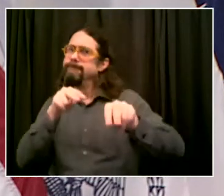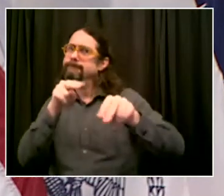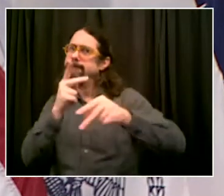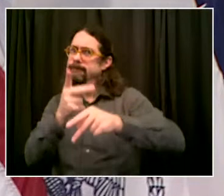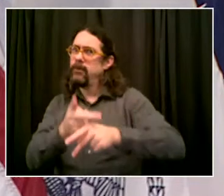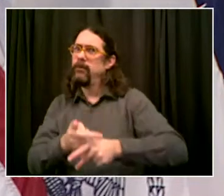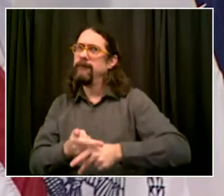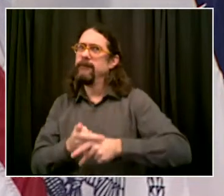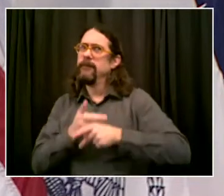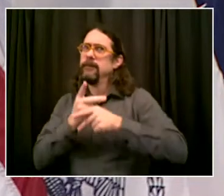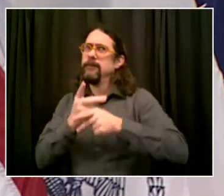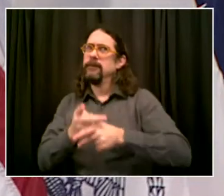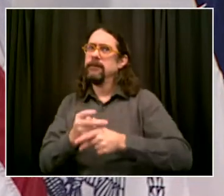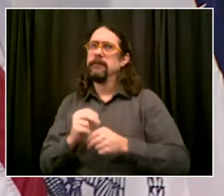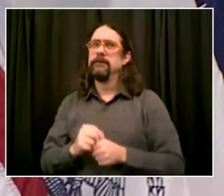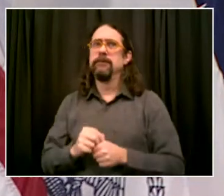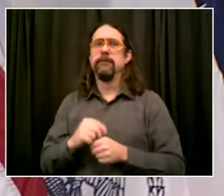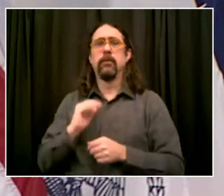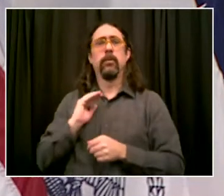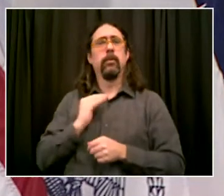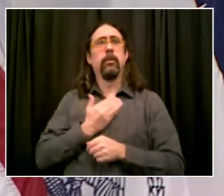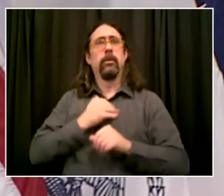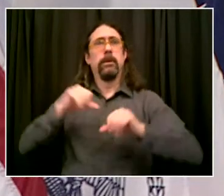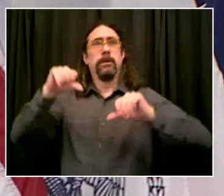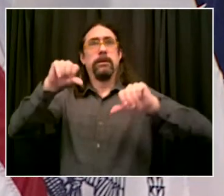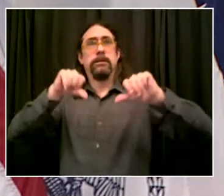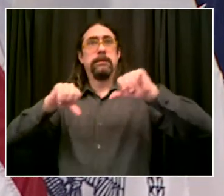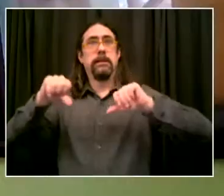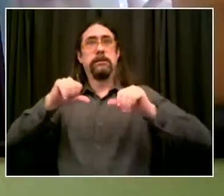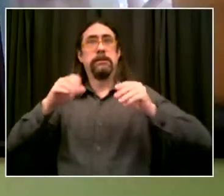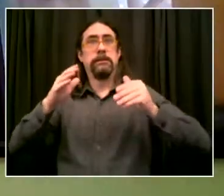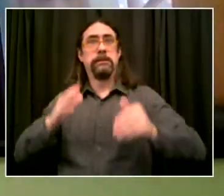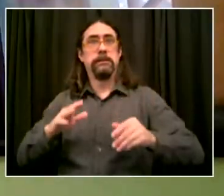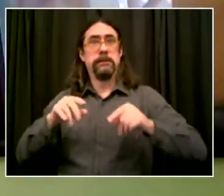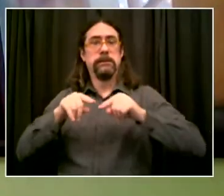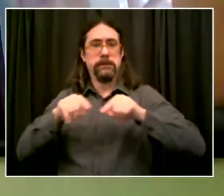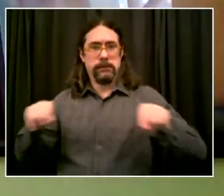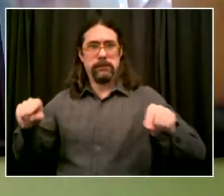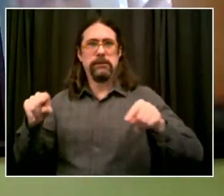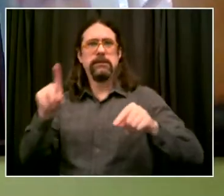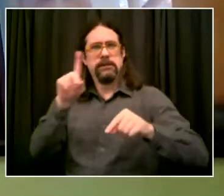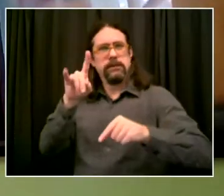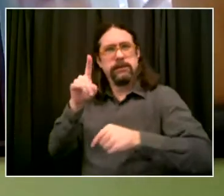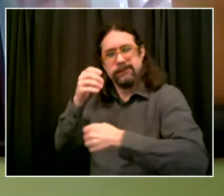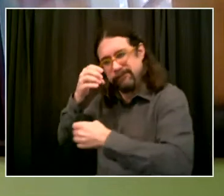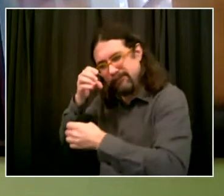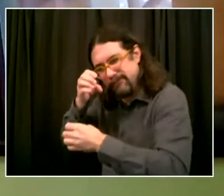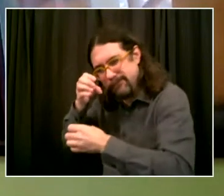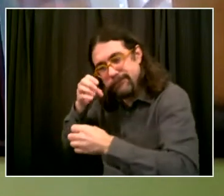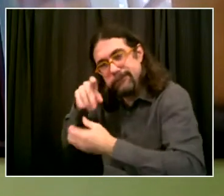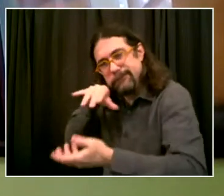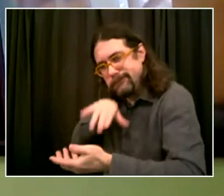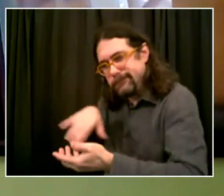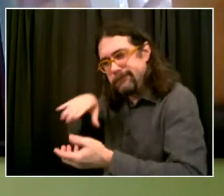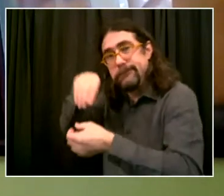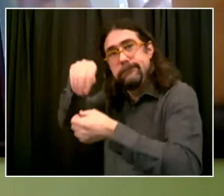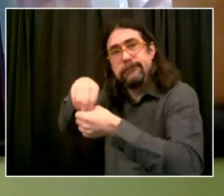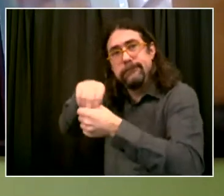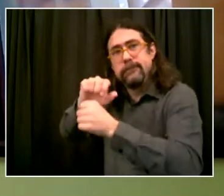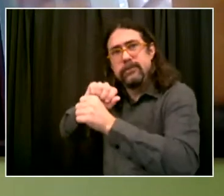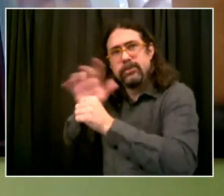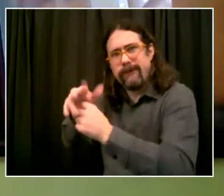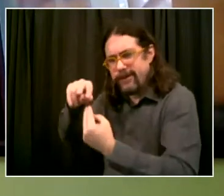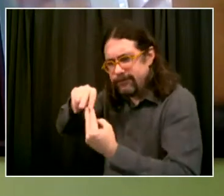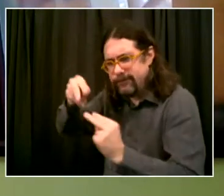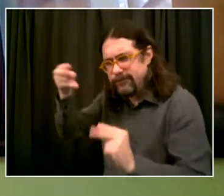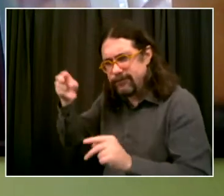So go ahead, Jay, give an update on that. Yeah, so thank you for the question, and I can't even tell you how excited it